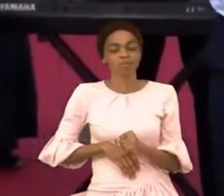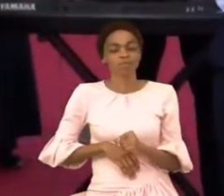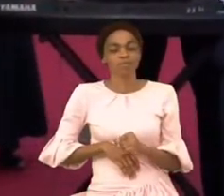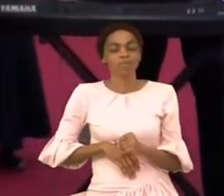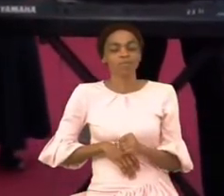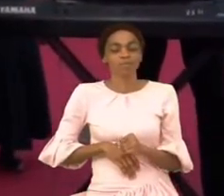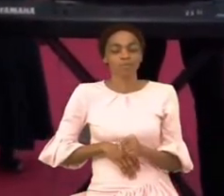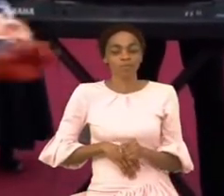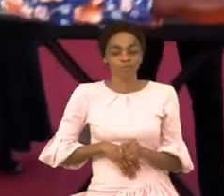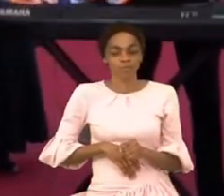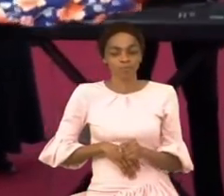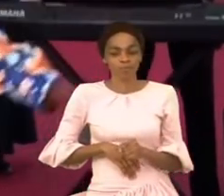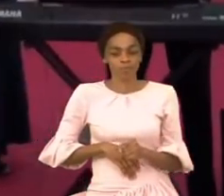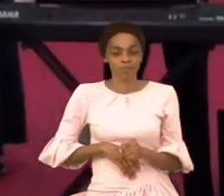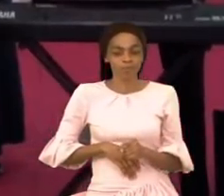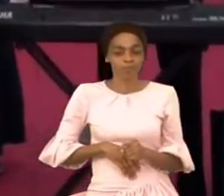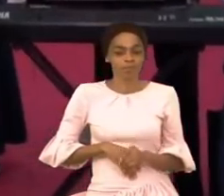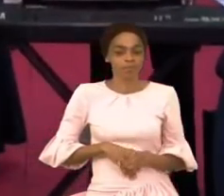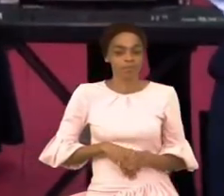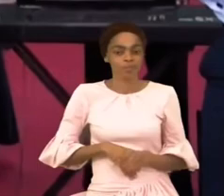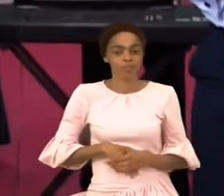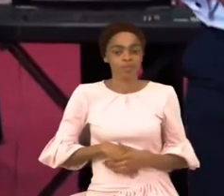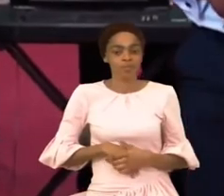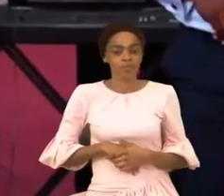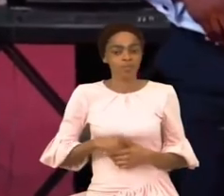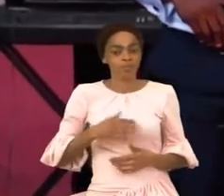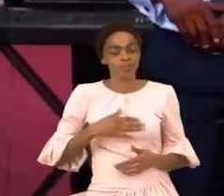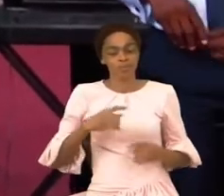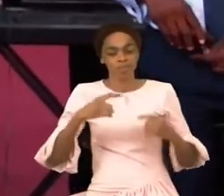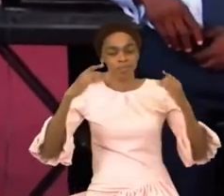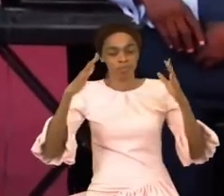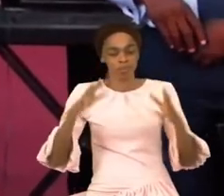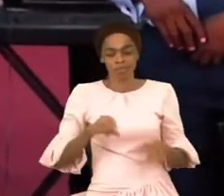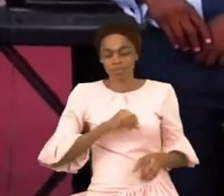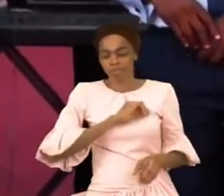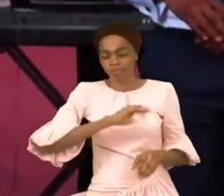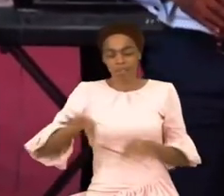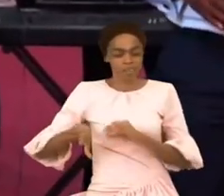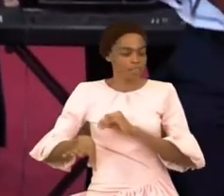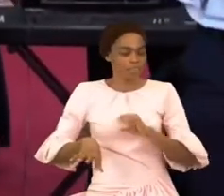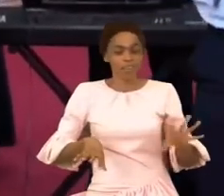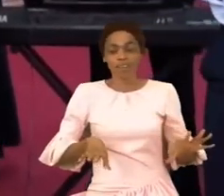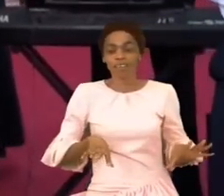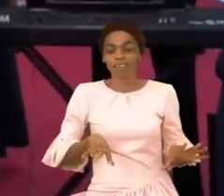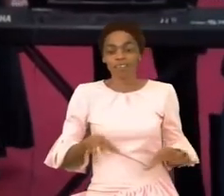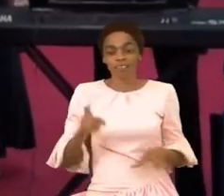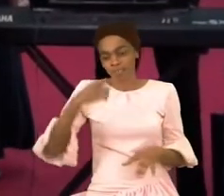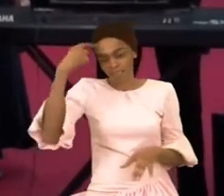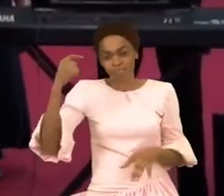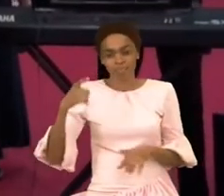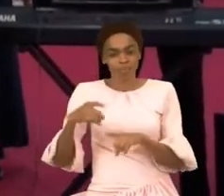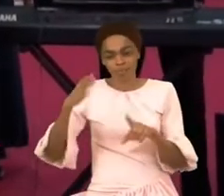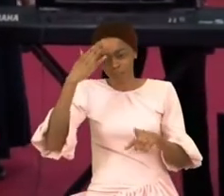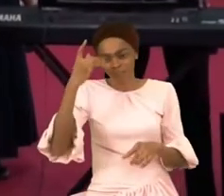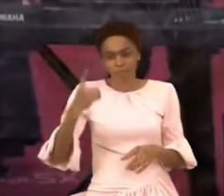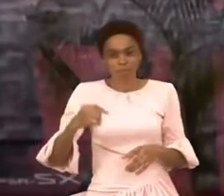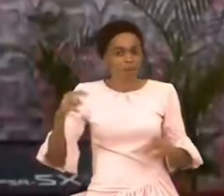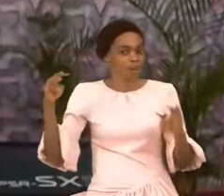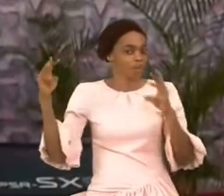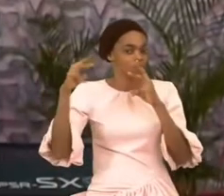My enemies scatter, 'cause they know the battle is